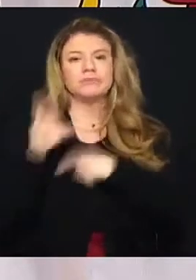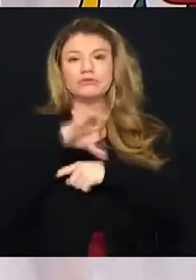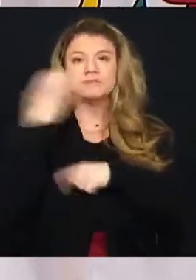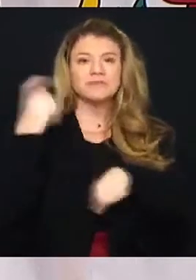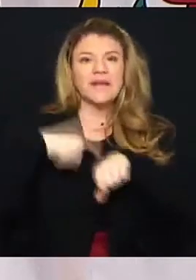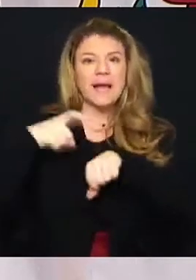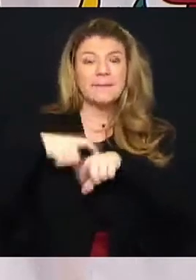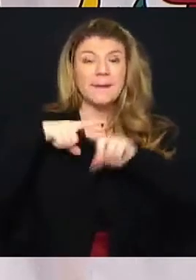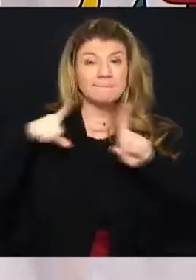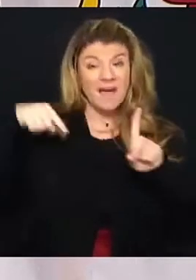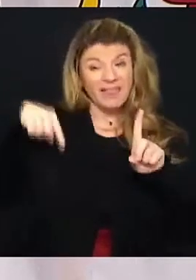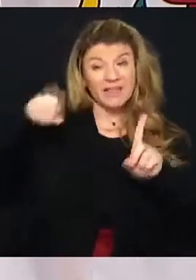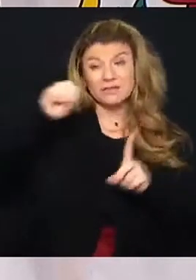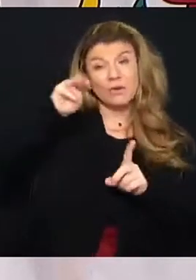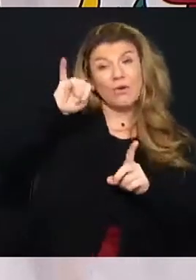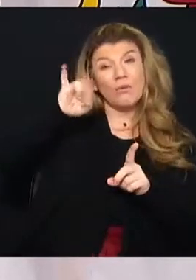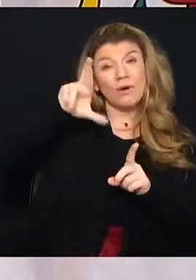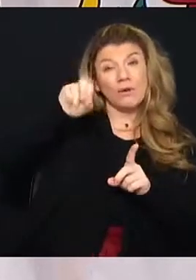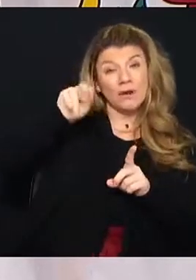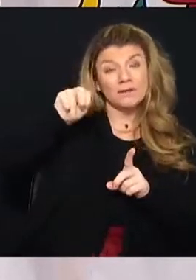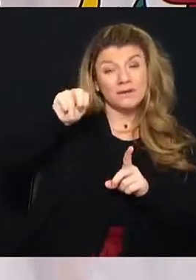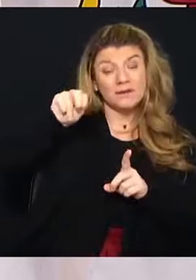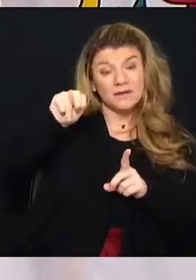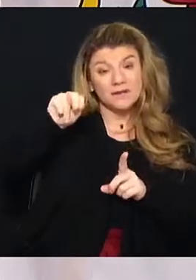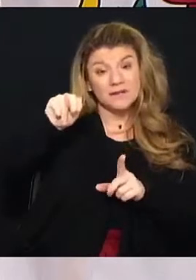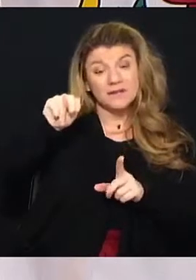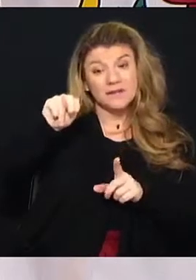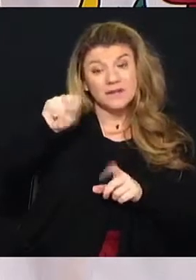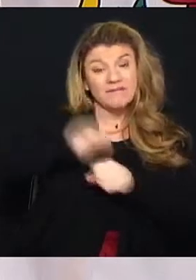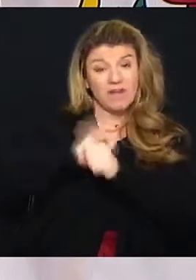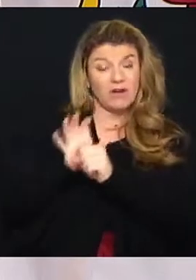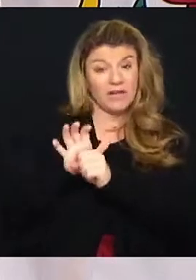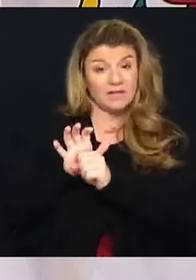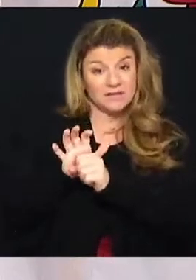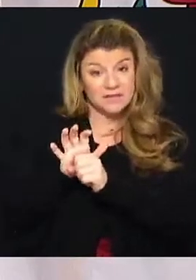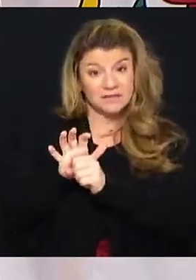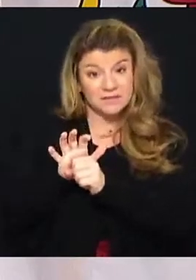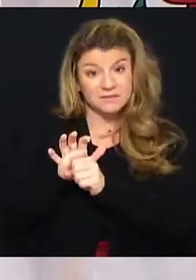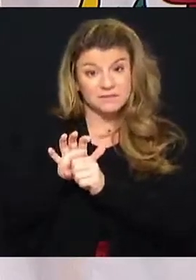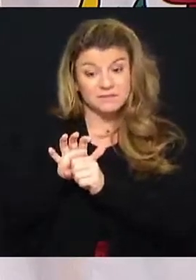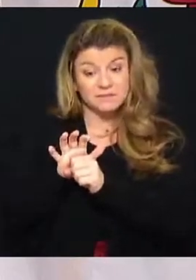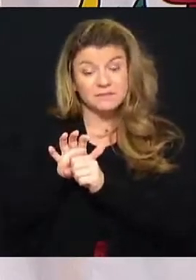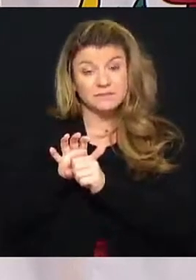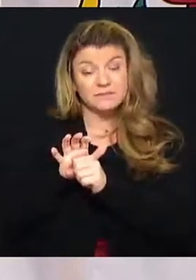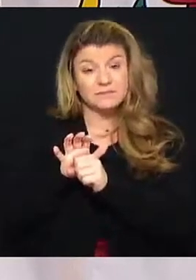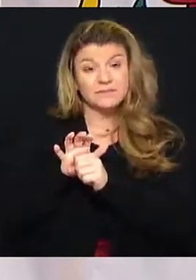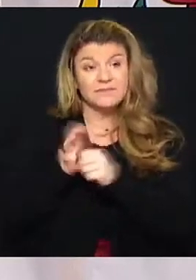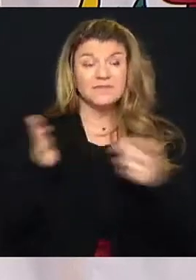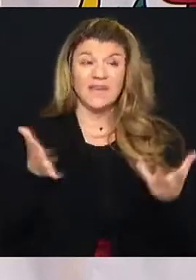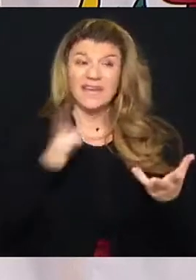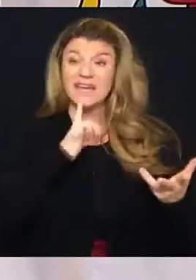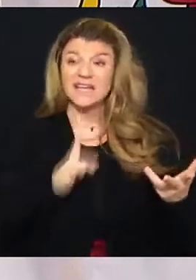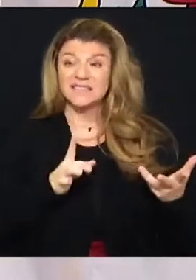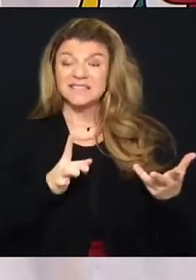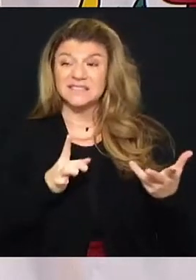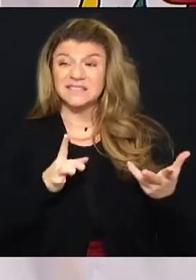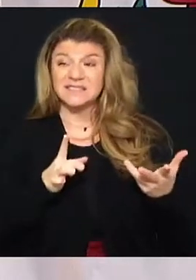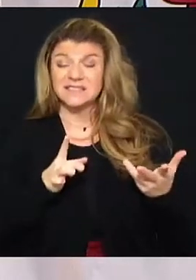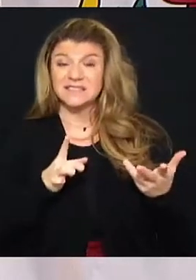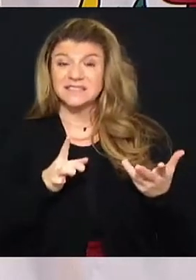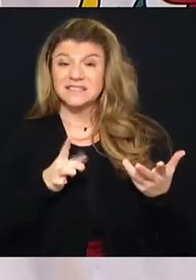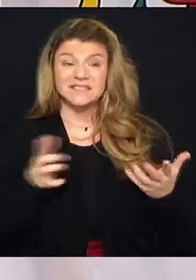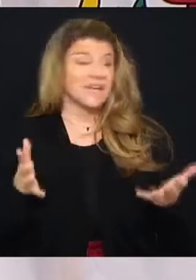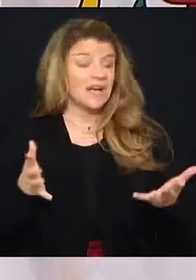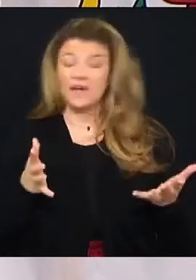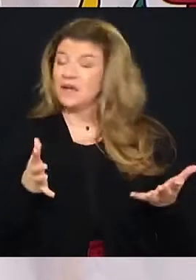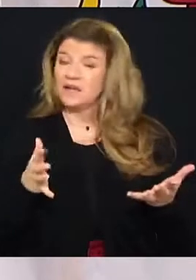this Omicron virus, you know, or variant rather, is surely